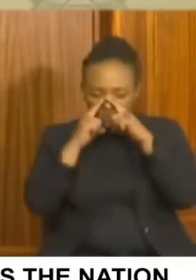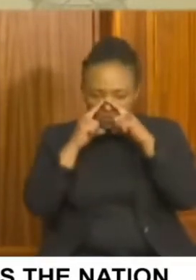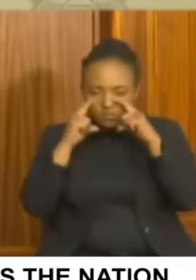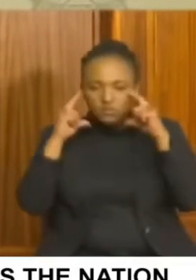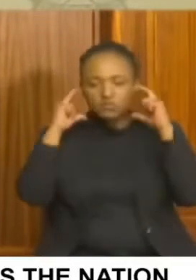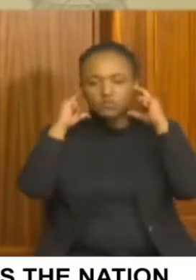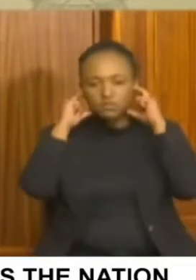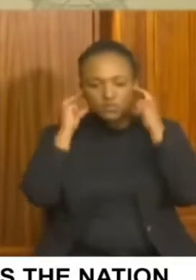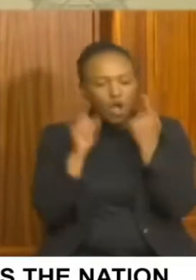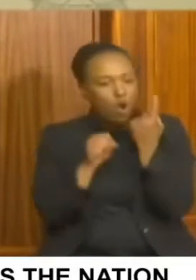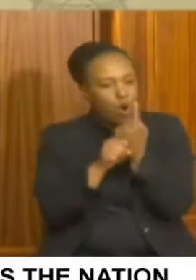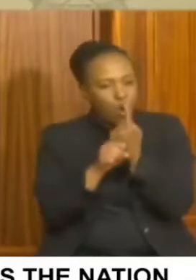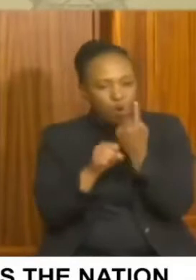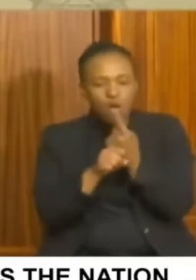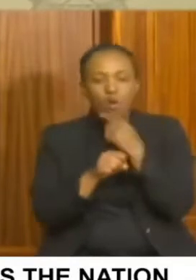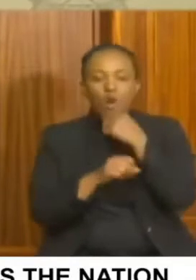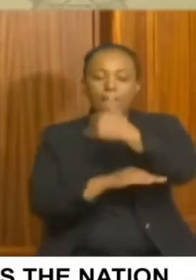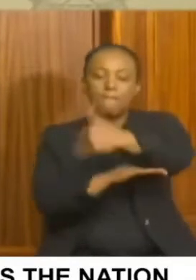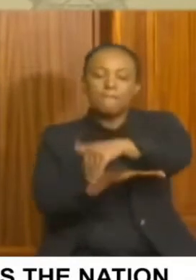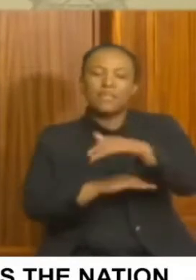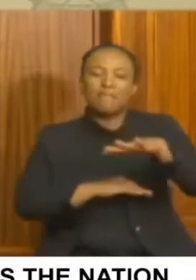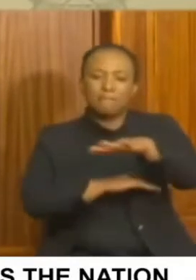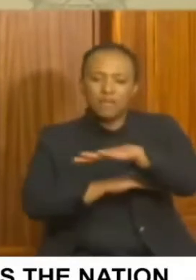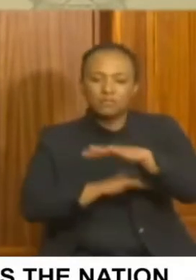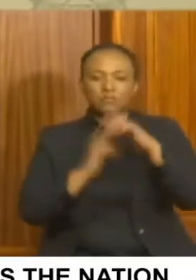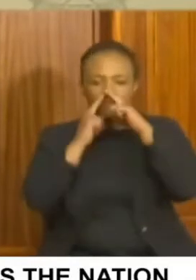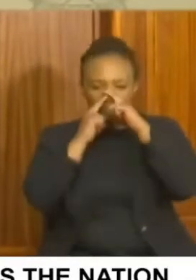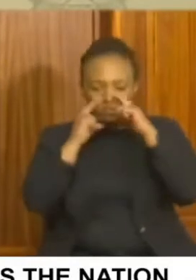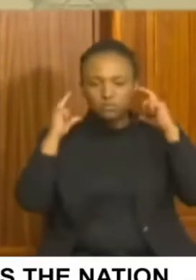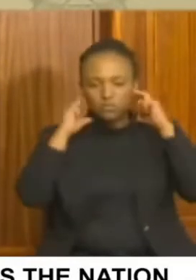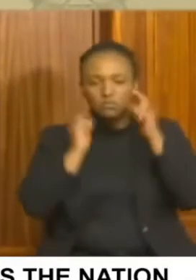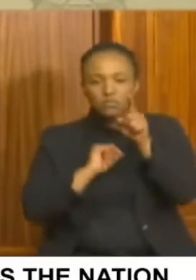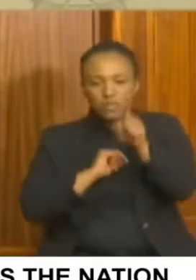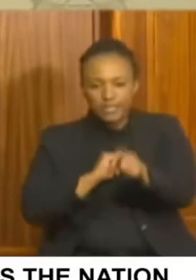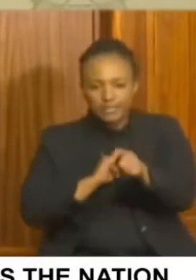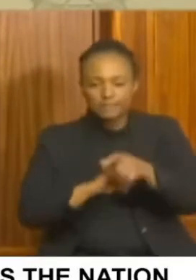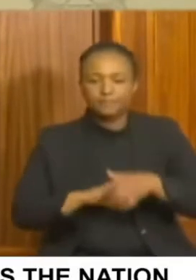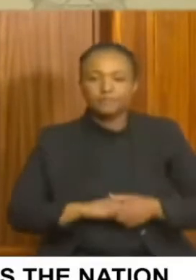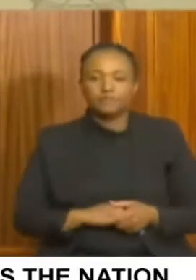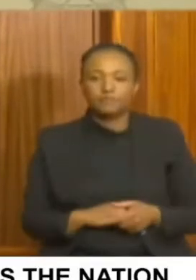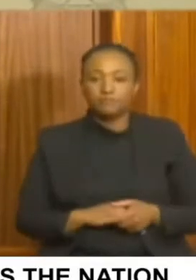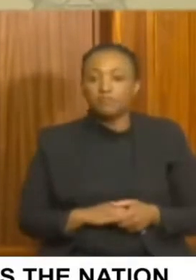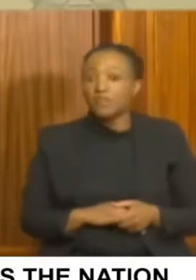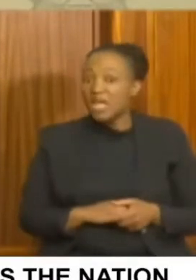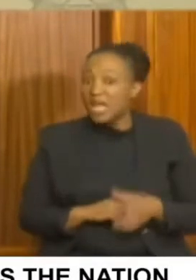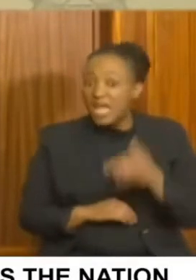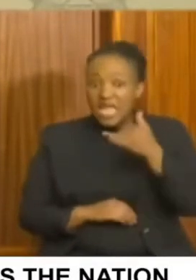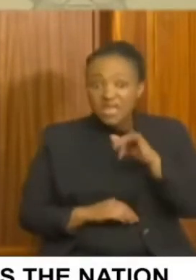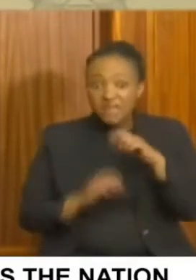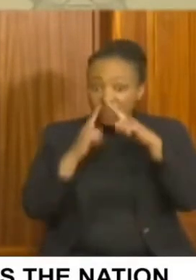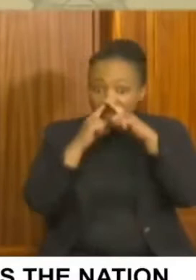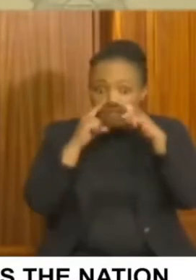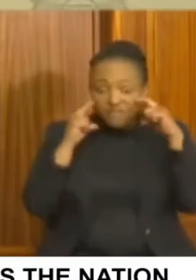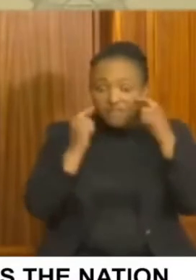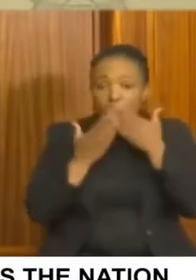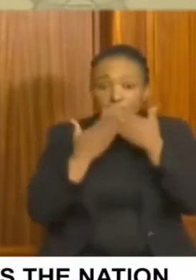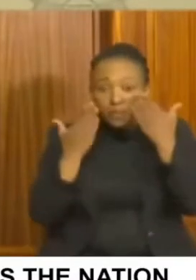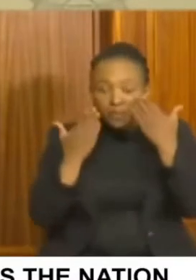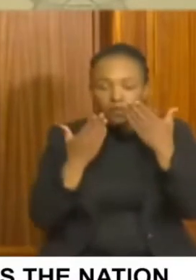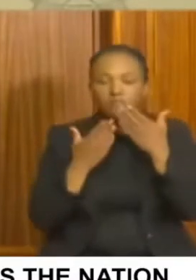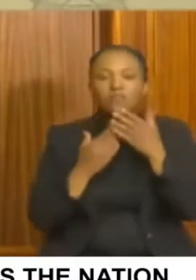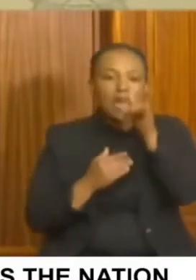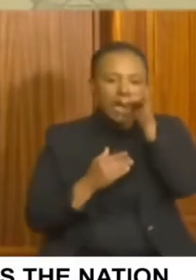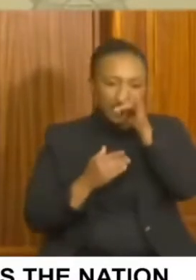mouth at all times when in public spaces. It is a criminal offense not to do so. No, it's not.